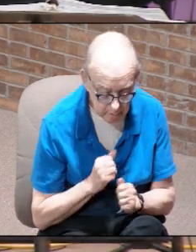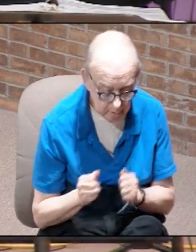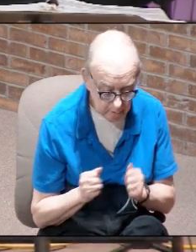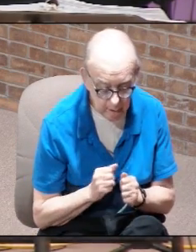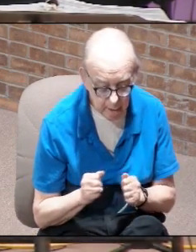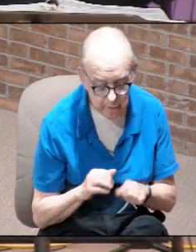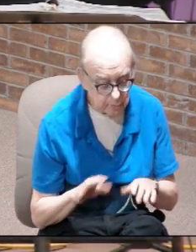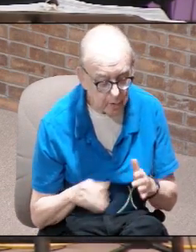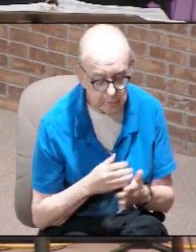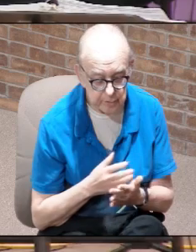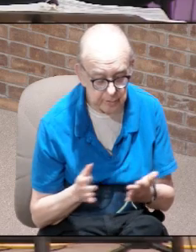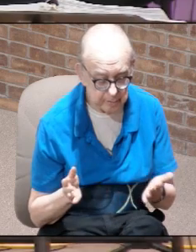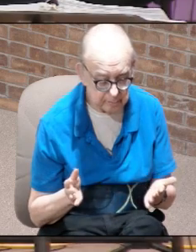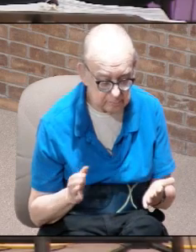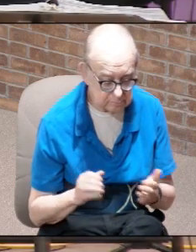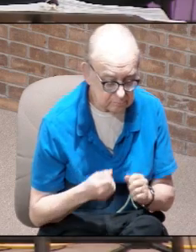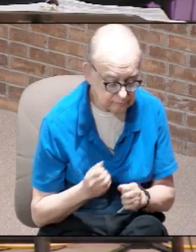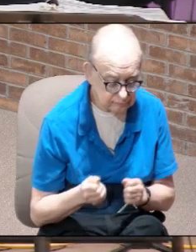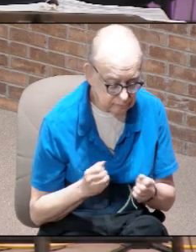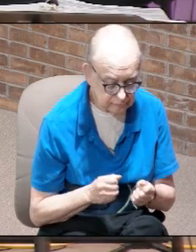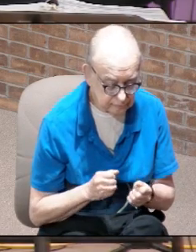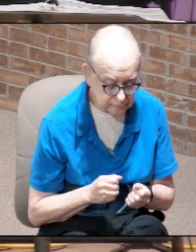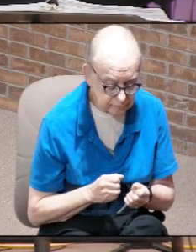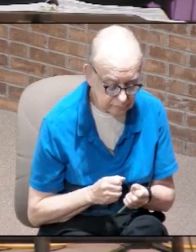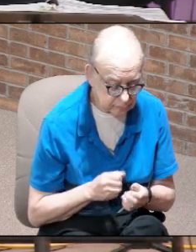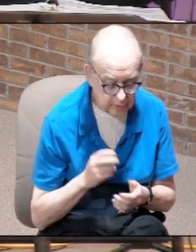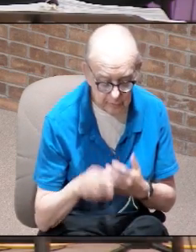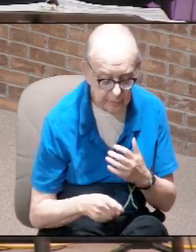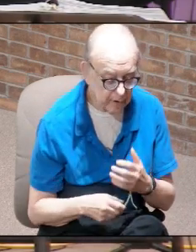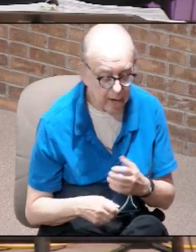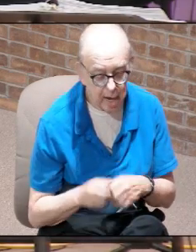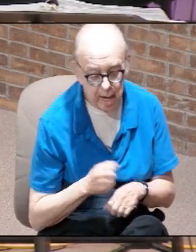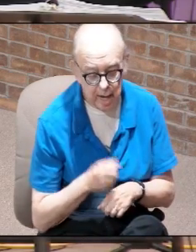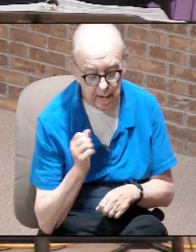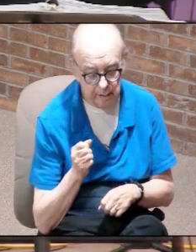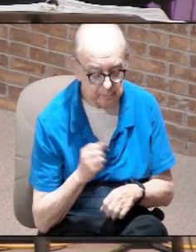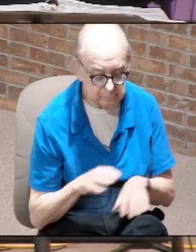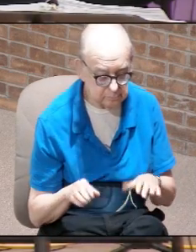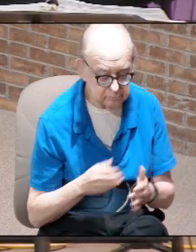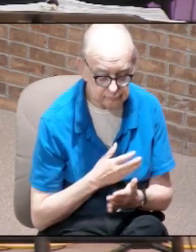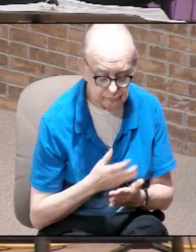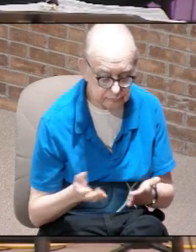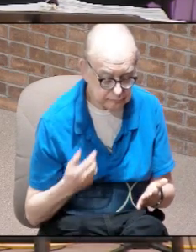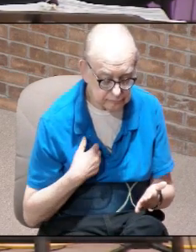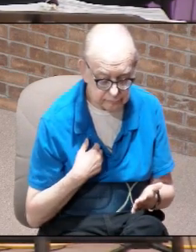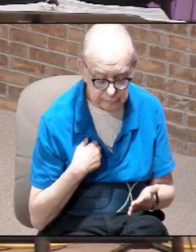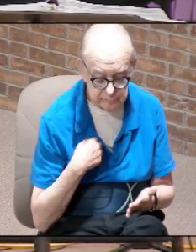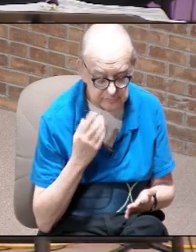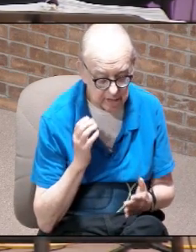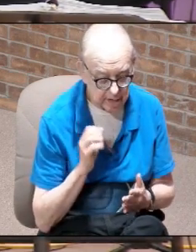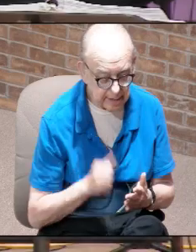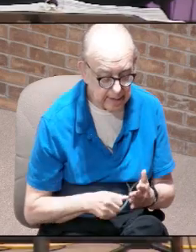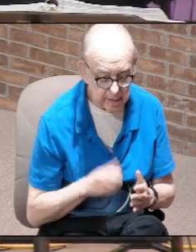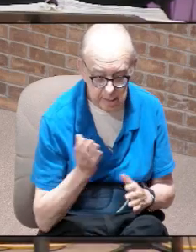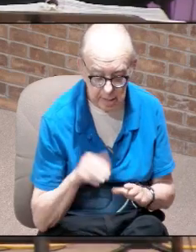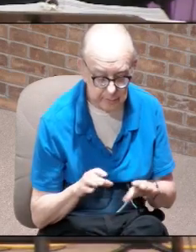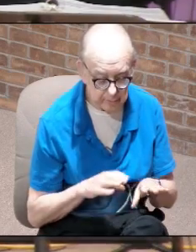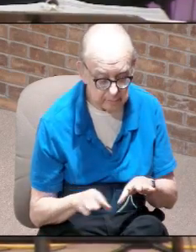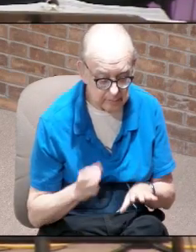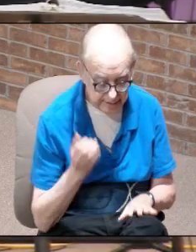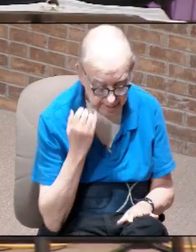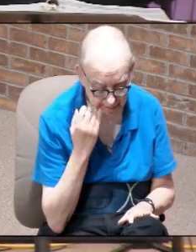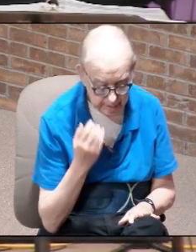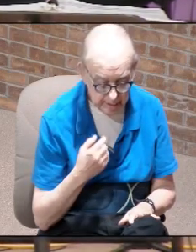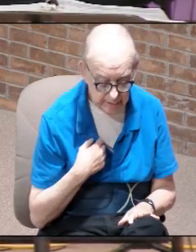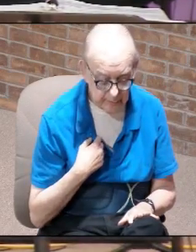sharp corners, how to jump clear off of high rocks, and do things that I could have never done if